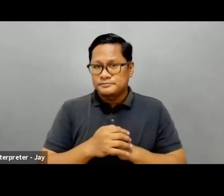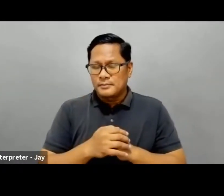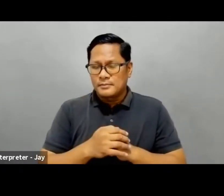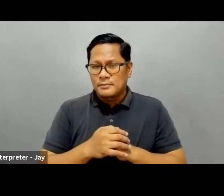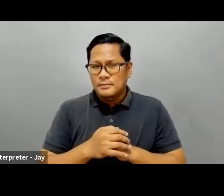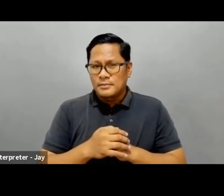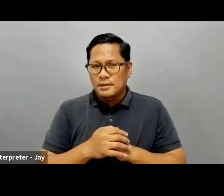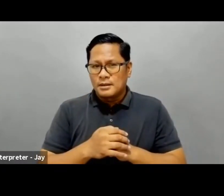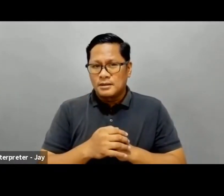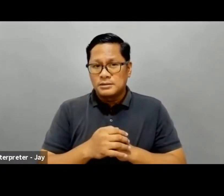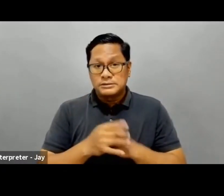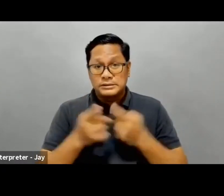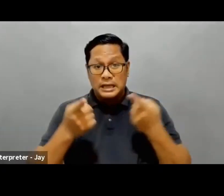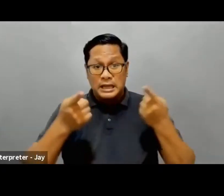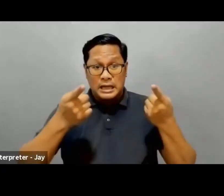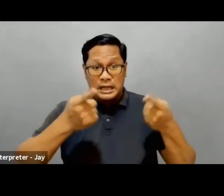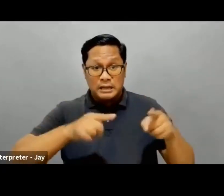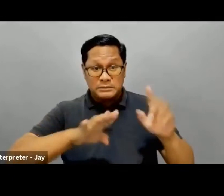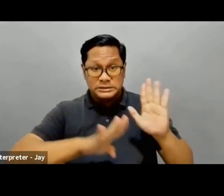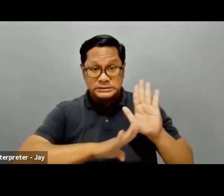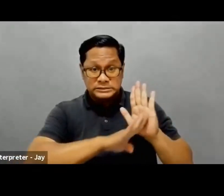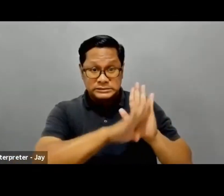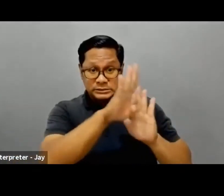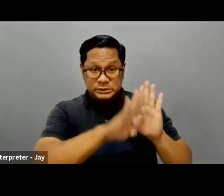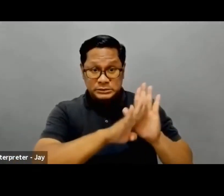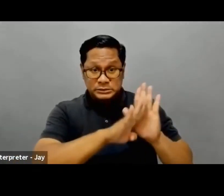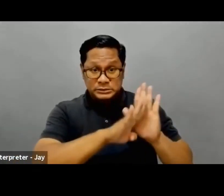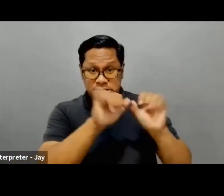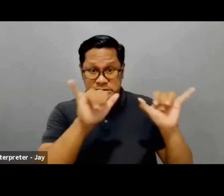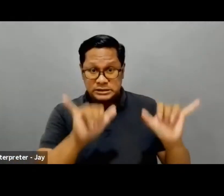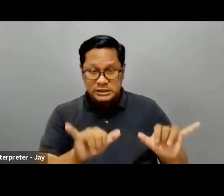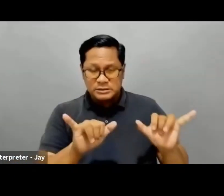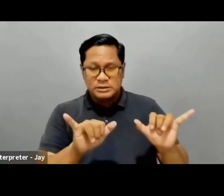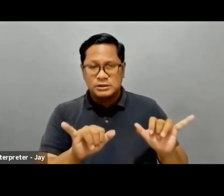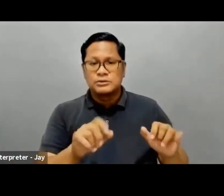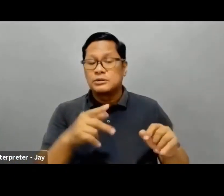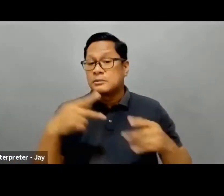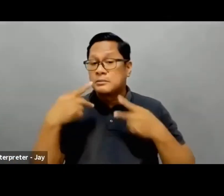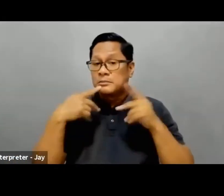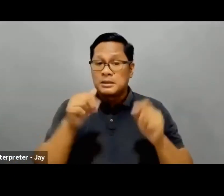yung nangyari sa development ng sistema natin, public-private.